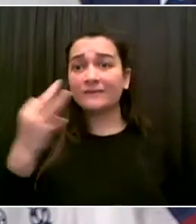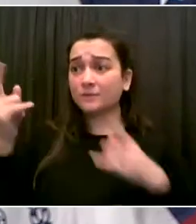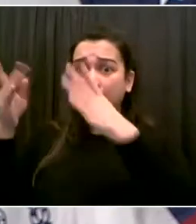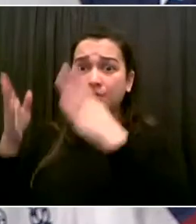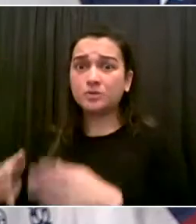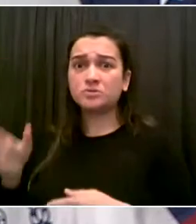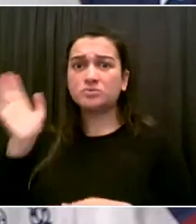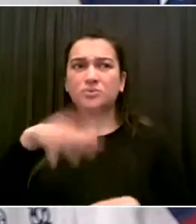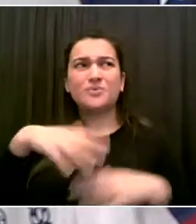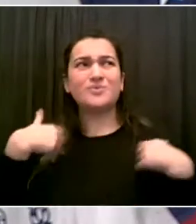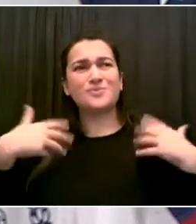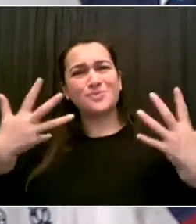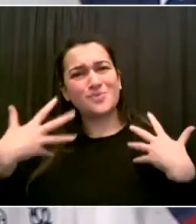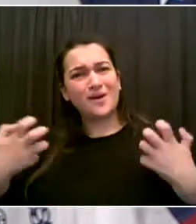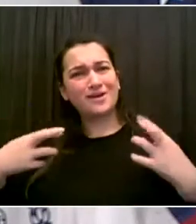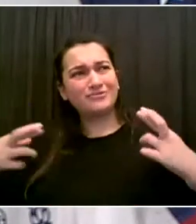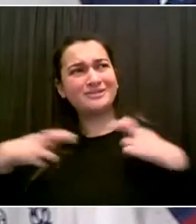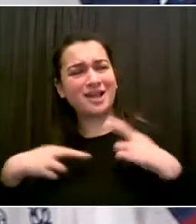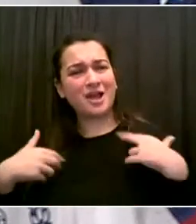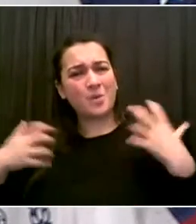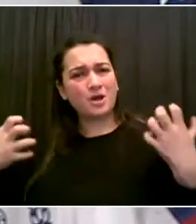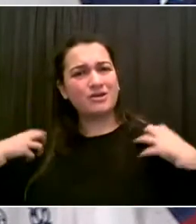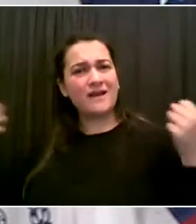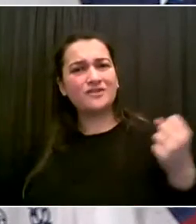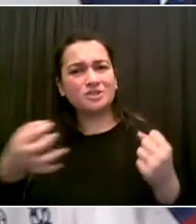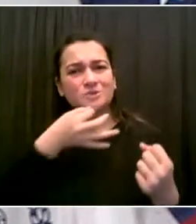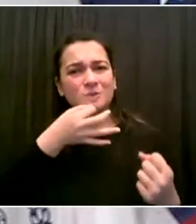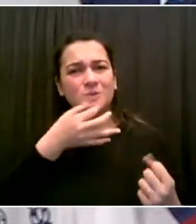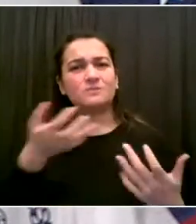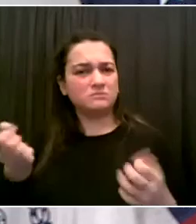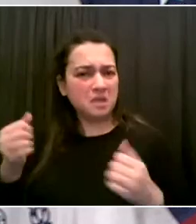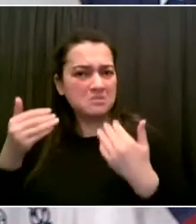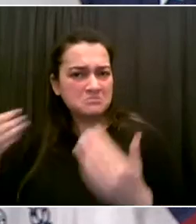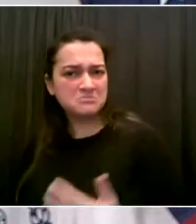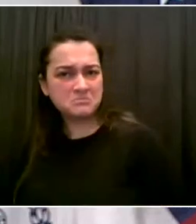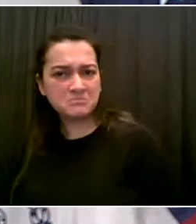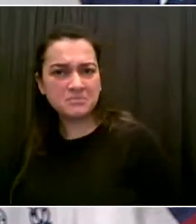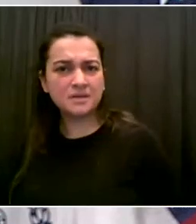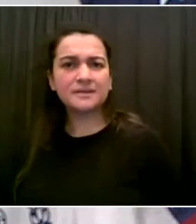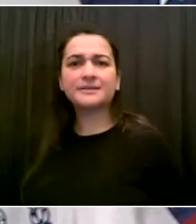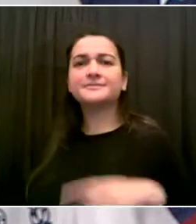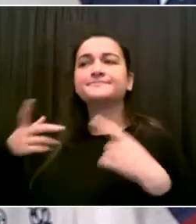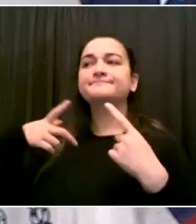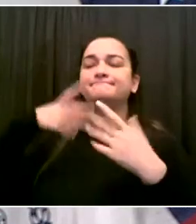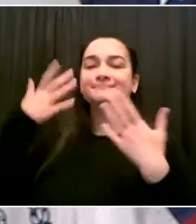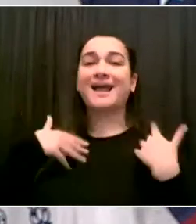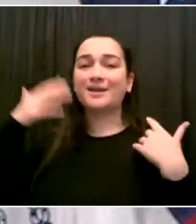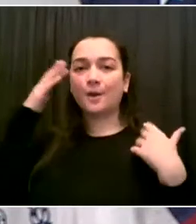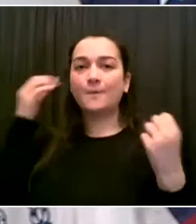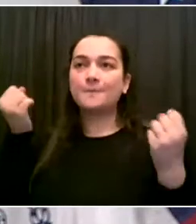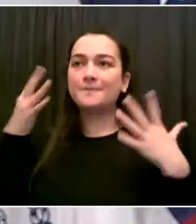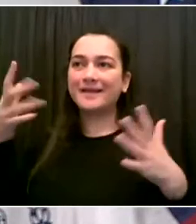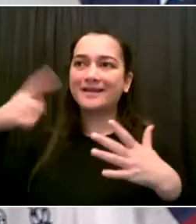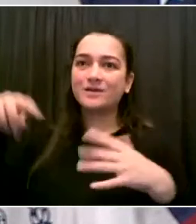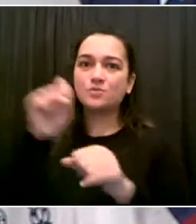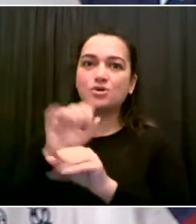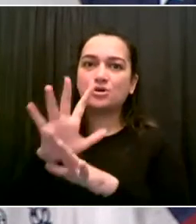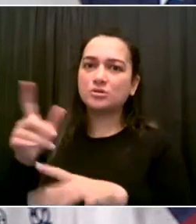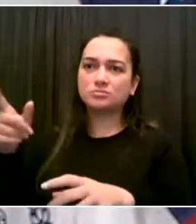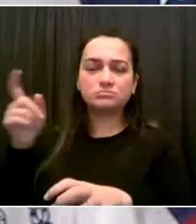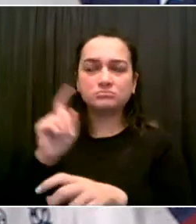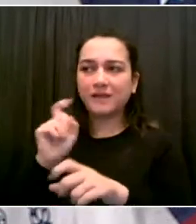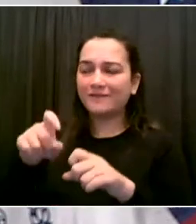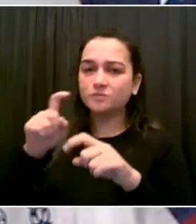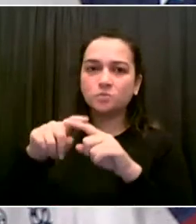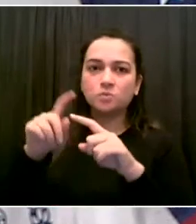now as we try and bring this city back. So it's just happened. We're going to look at it. We're going to decide if it's something that makes sense for New York City and